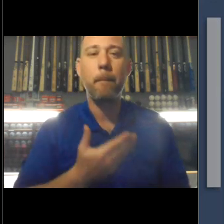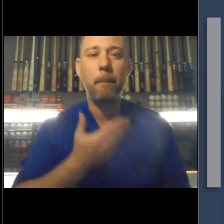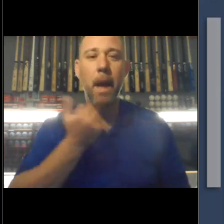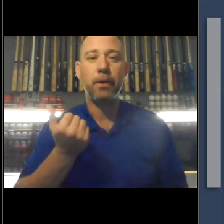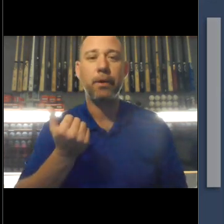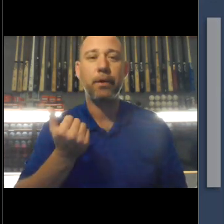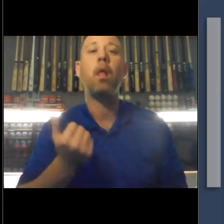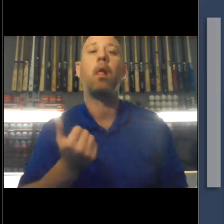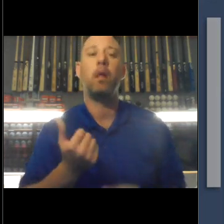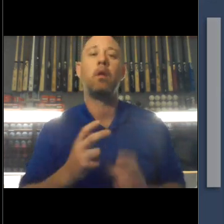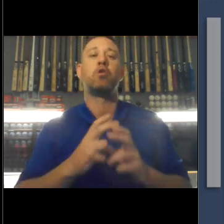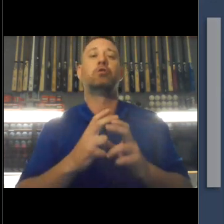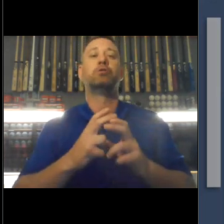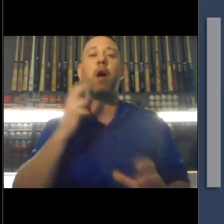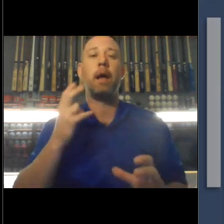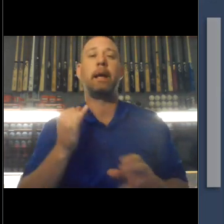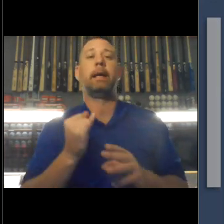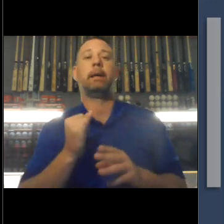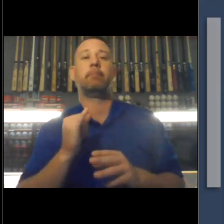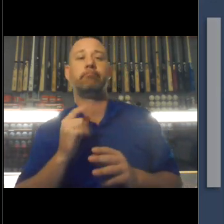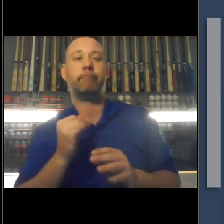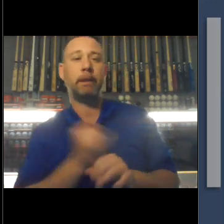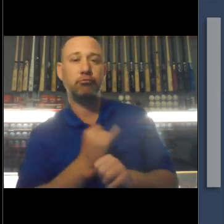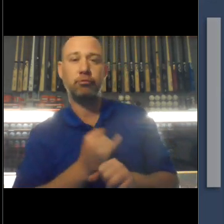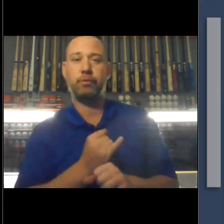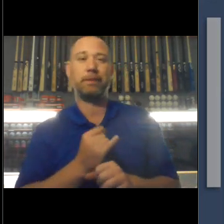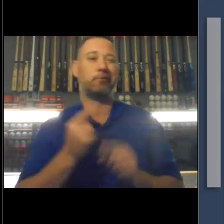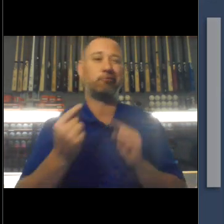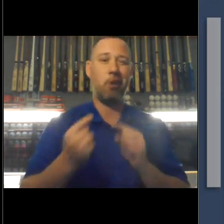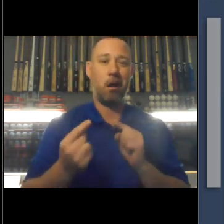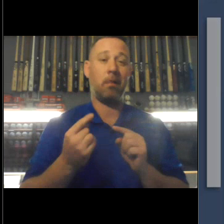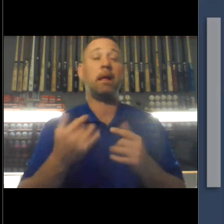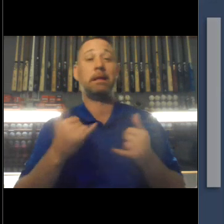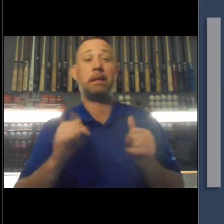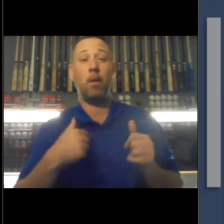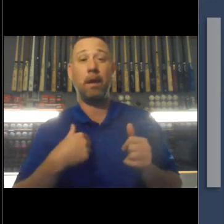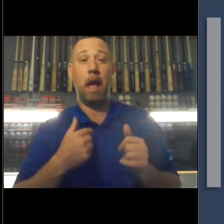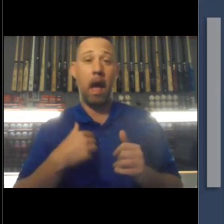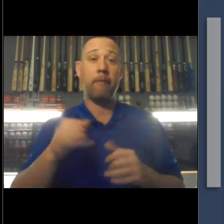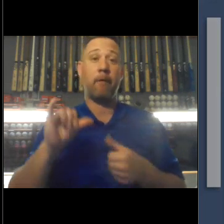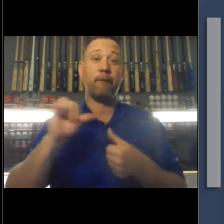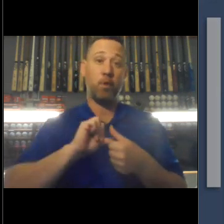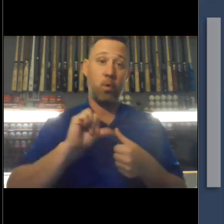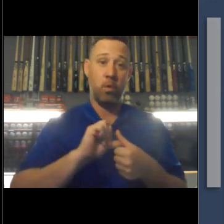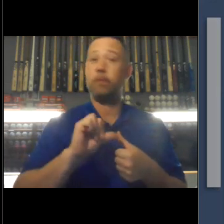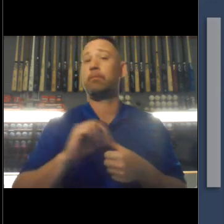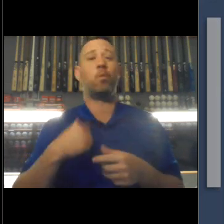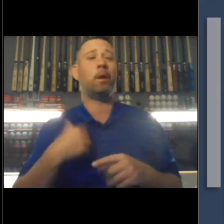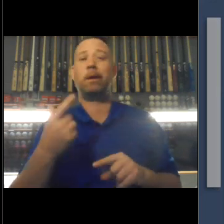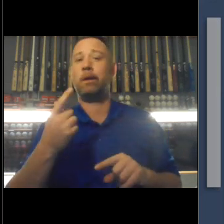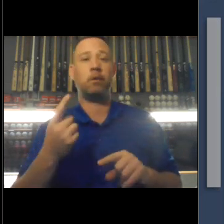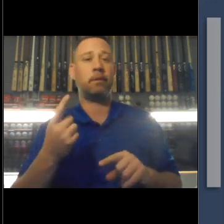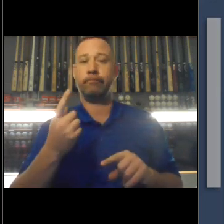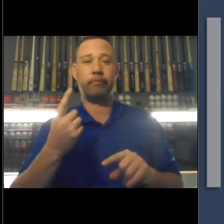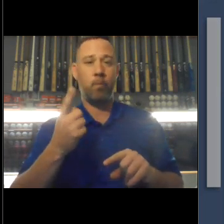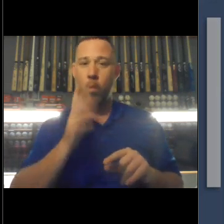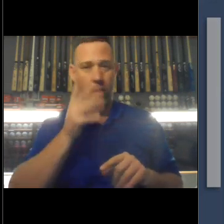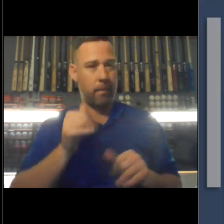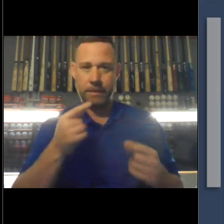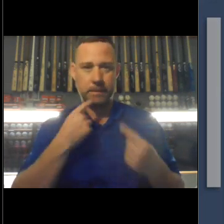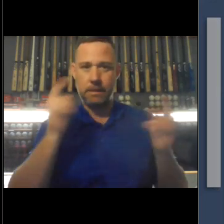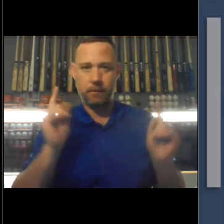really struggling with, you know what, until we have the fueling infrastructure in place, we're not going to be successful. We're not